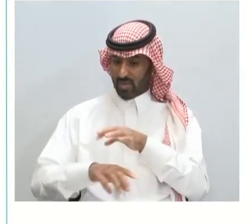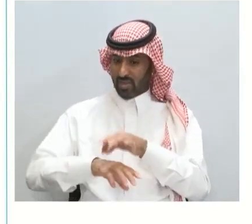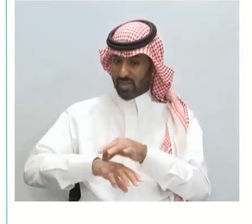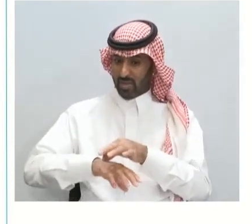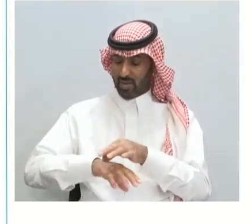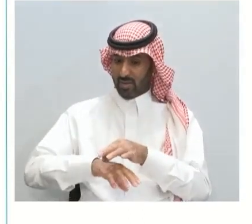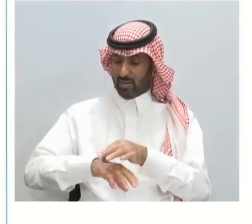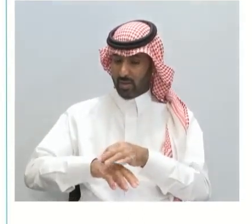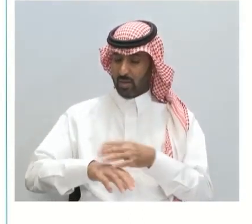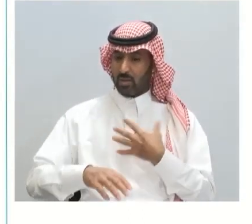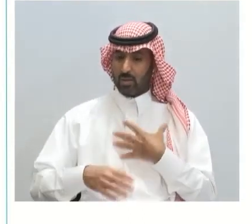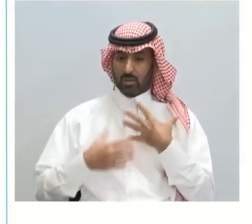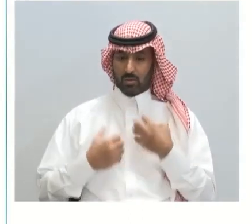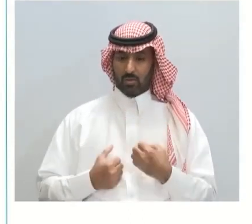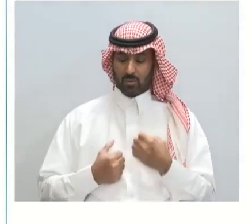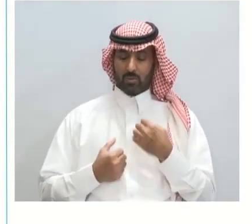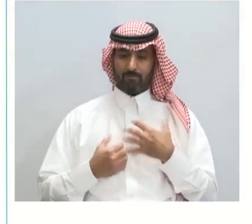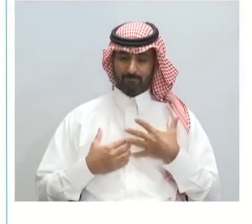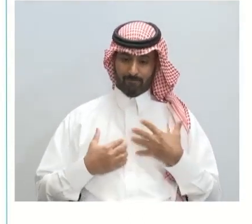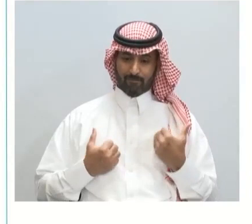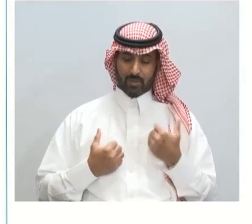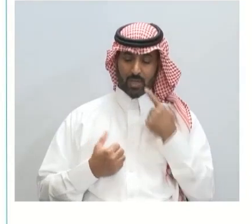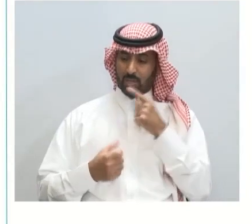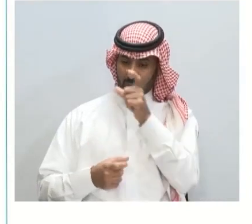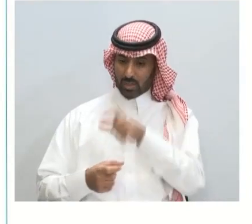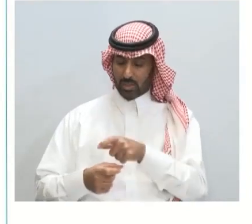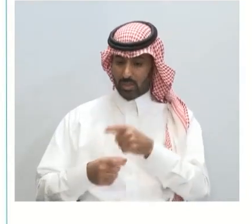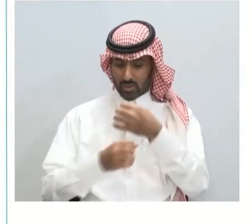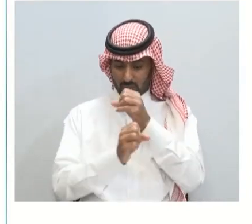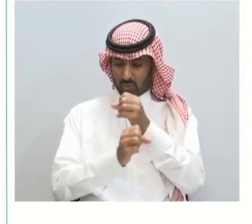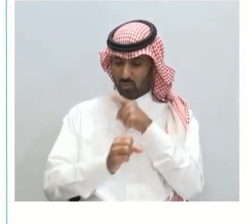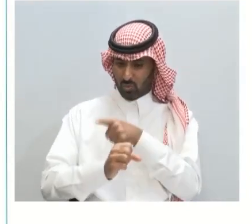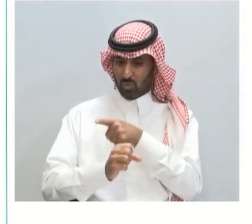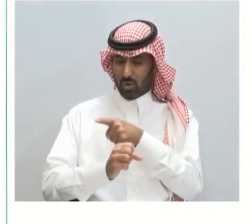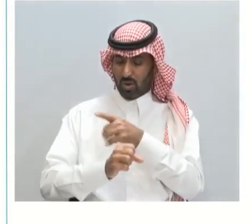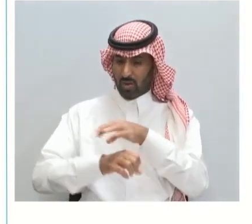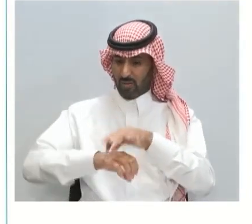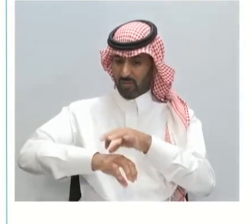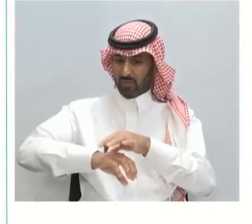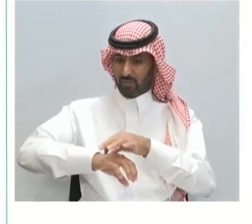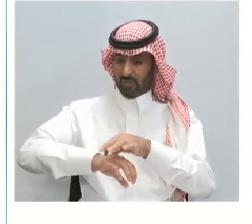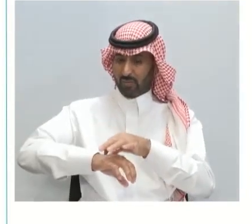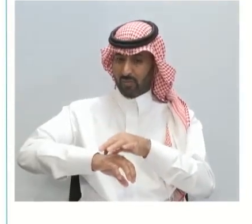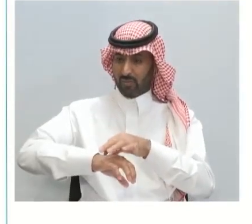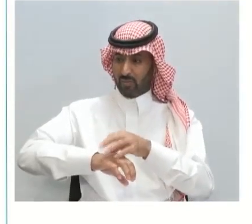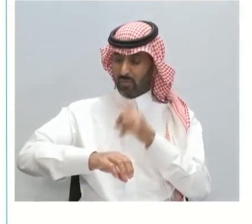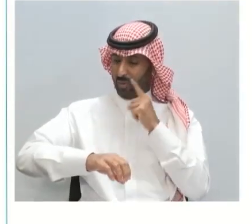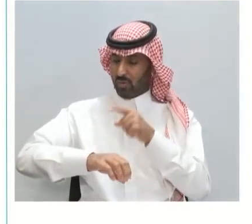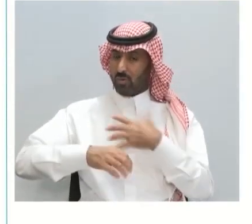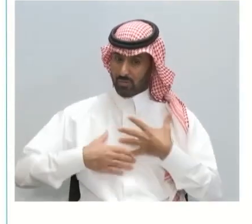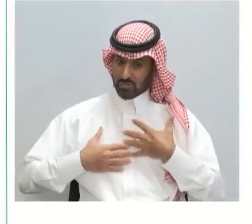generally brings a great relief to the test taker. So when the test is positive, does this give you